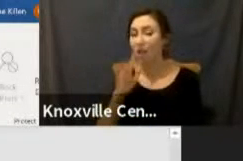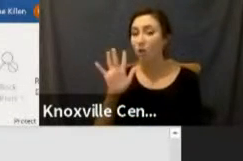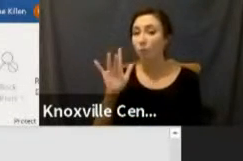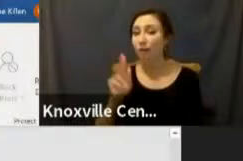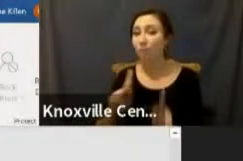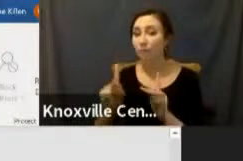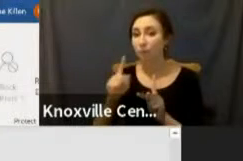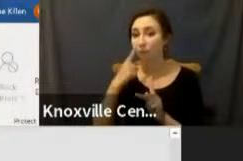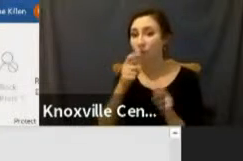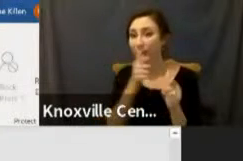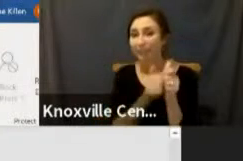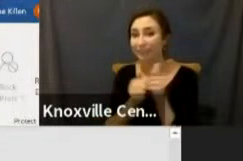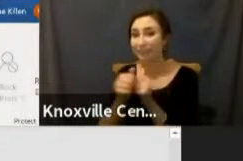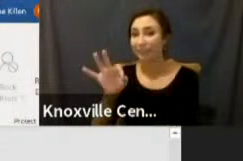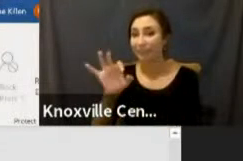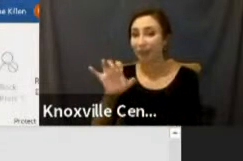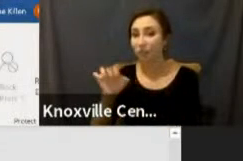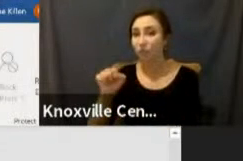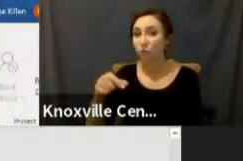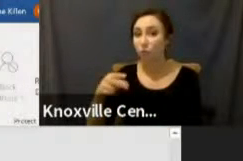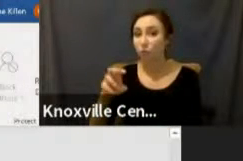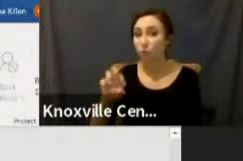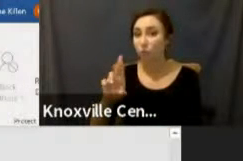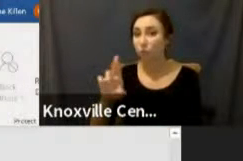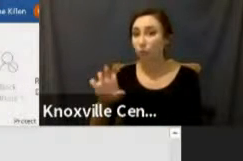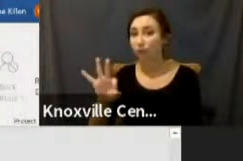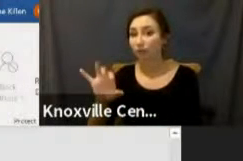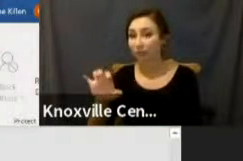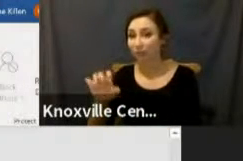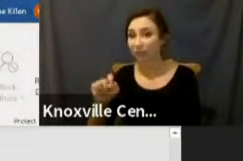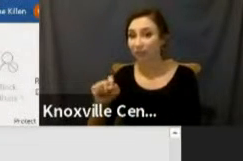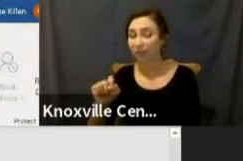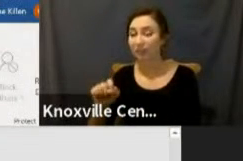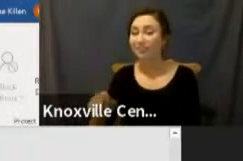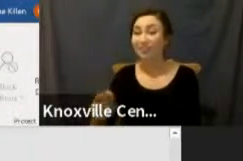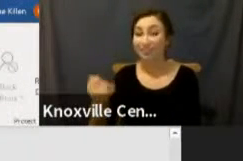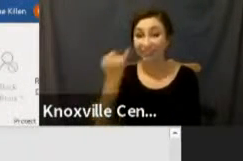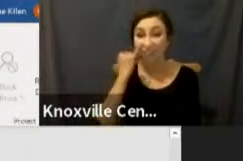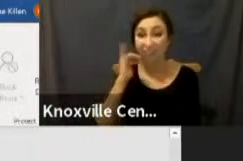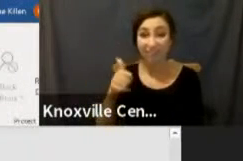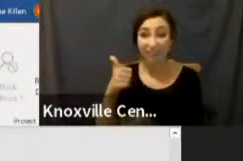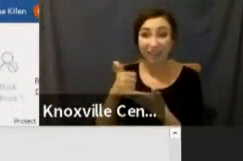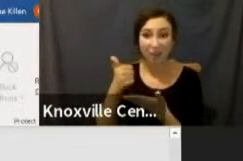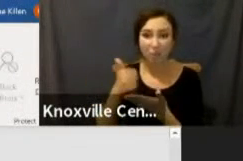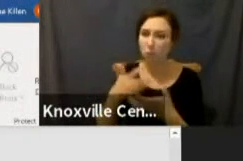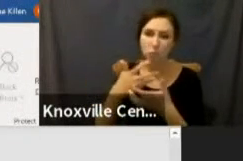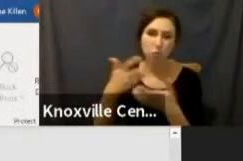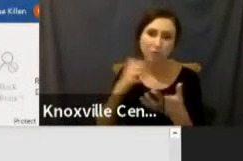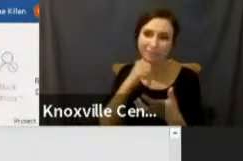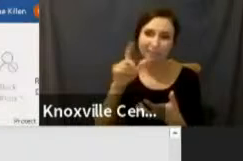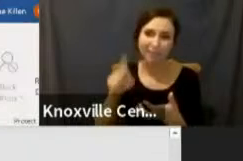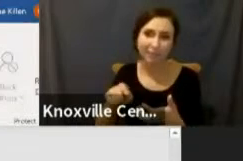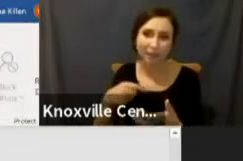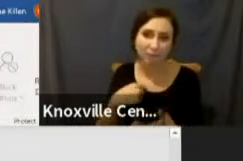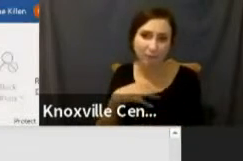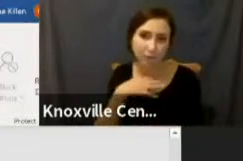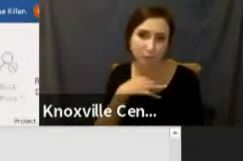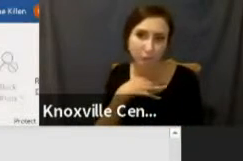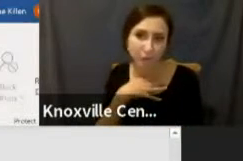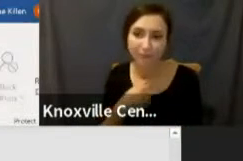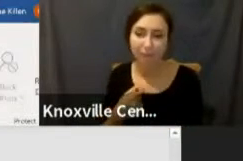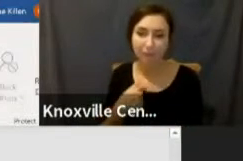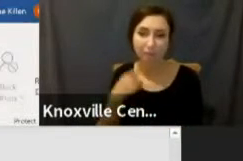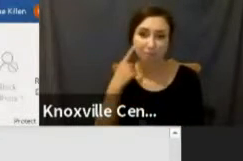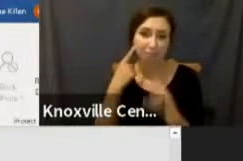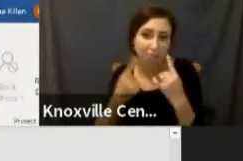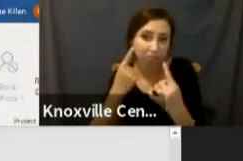per 900 square feet. I'm wondering if that might be helpful or if it's just too much and not necessary. I just thought like I said, I was just wondering